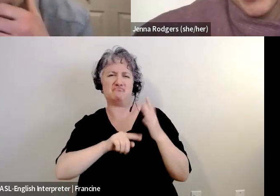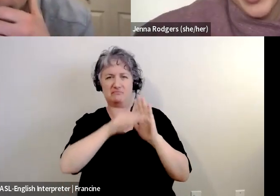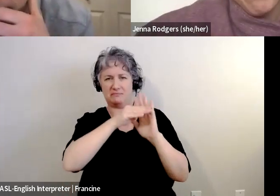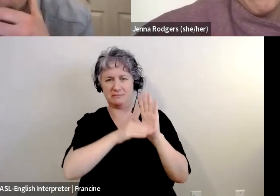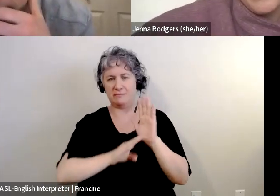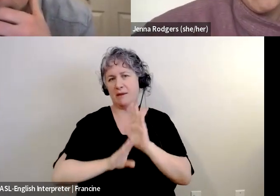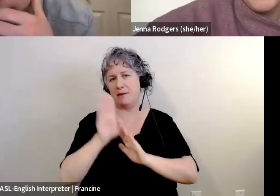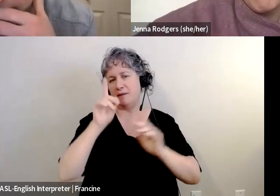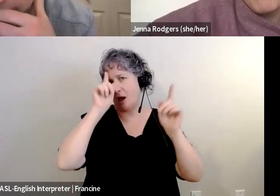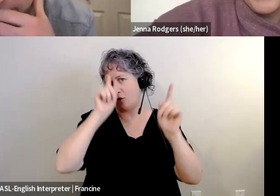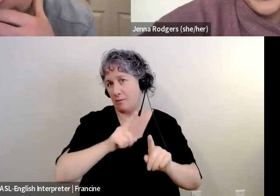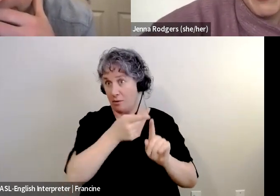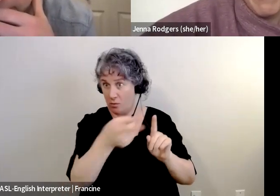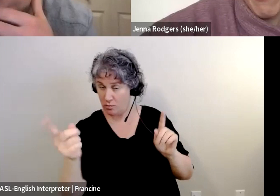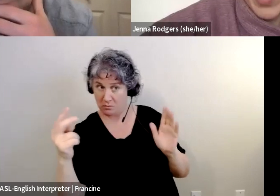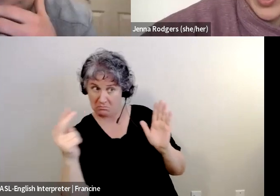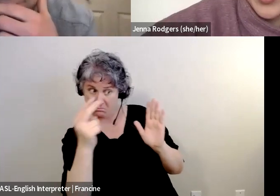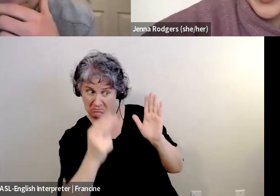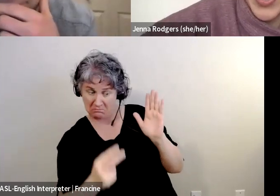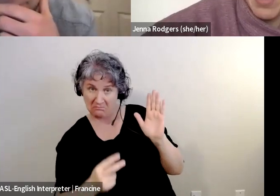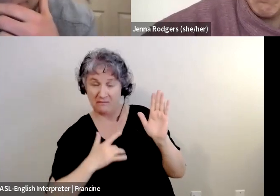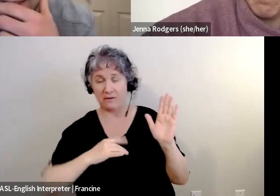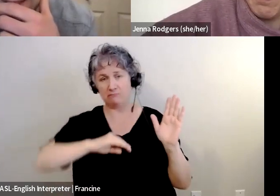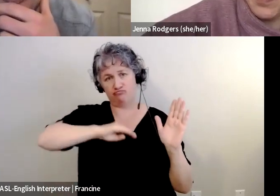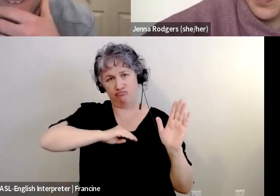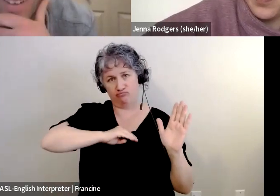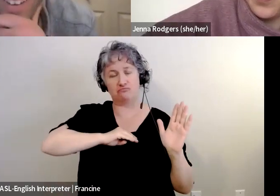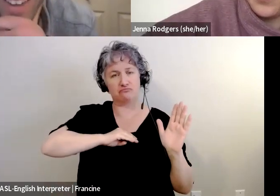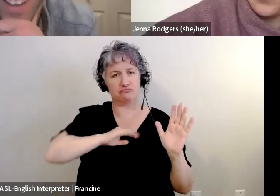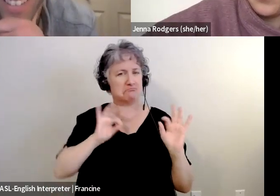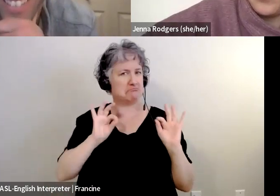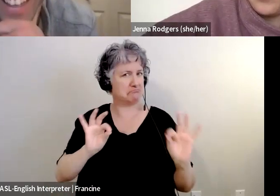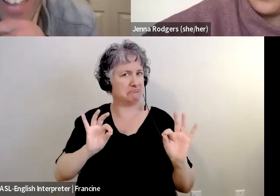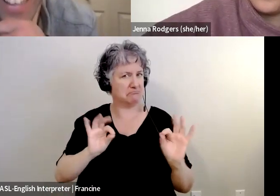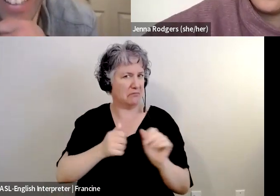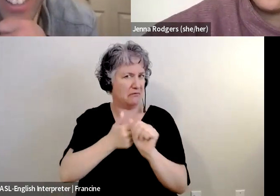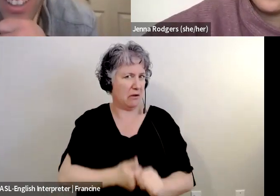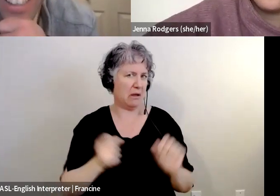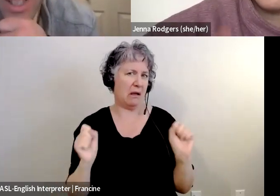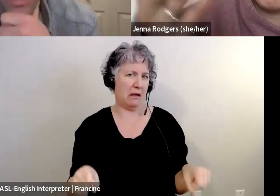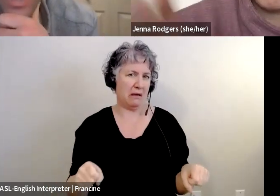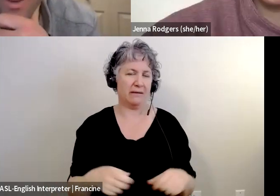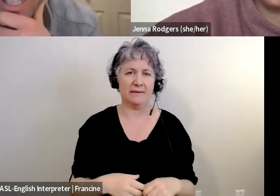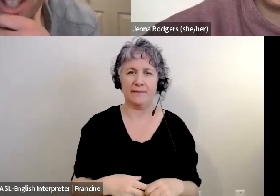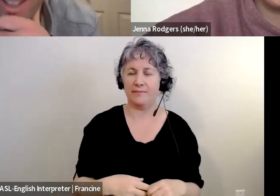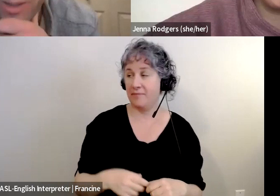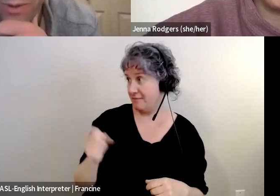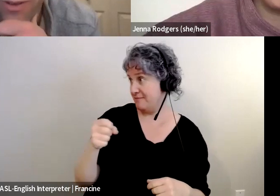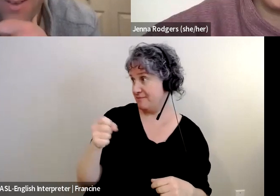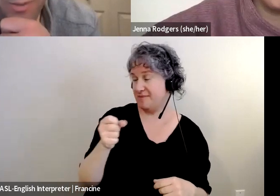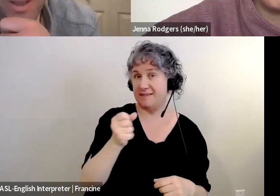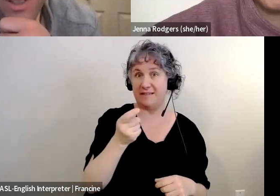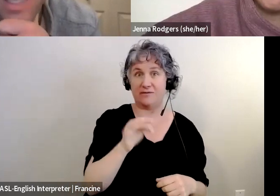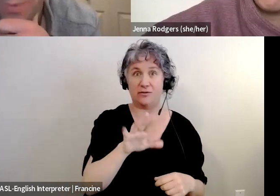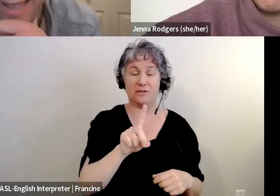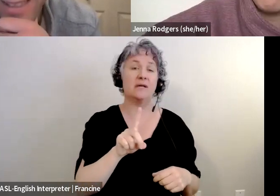and built a working agreement that we hope will serve everyone today. Yeah, totally. So we're going to share some that